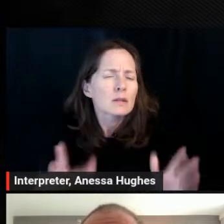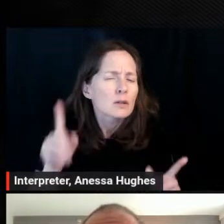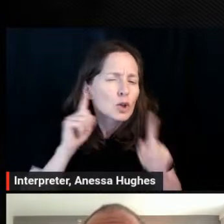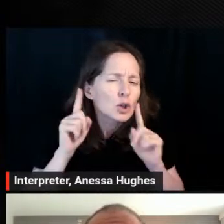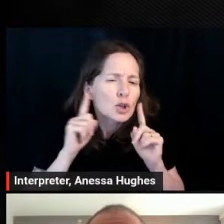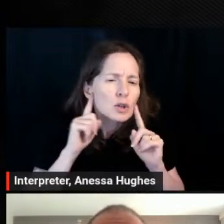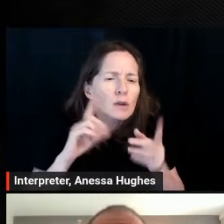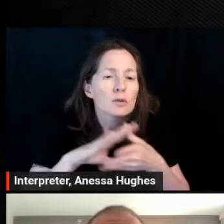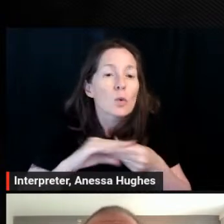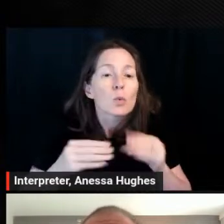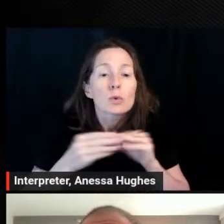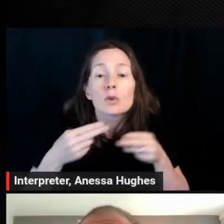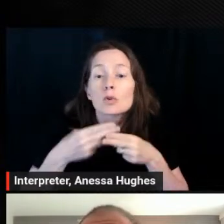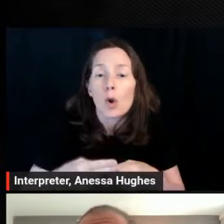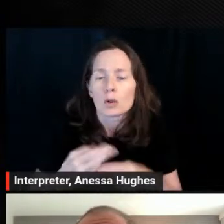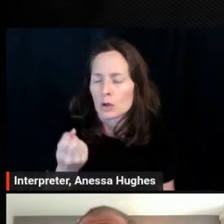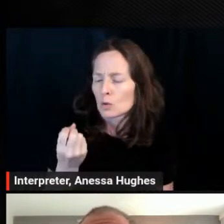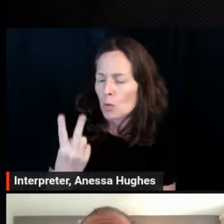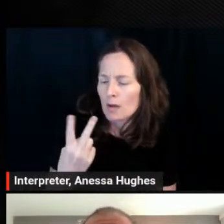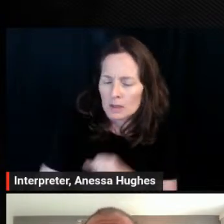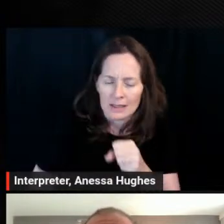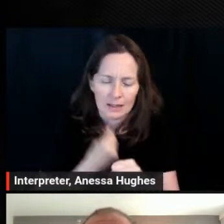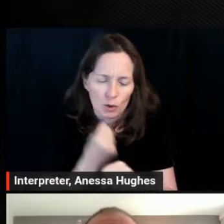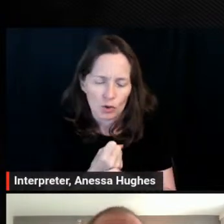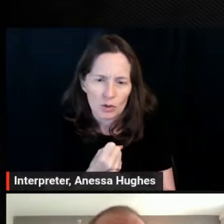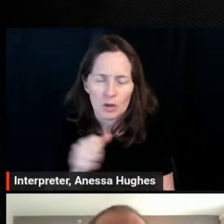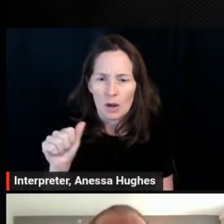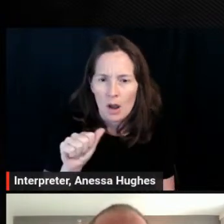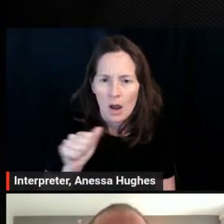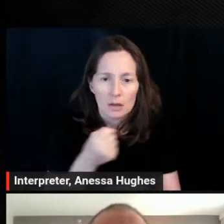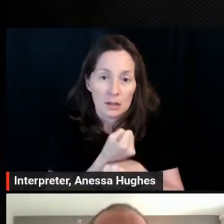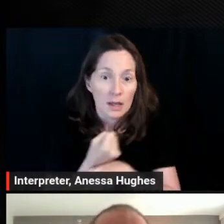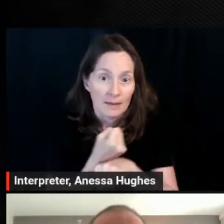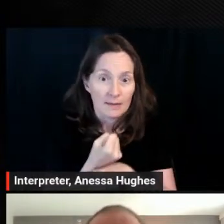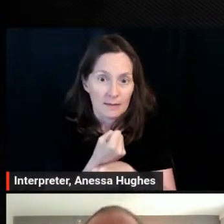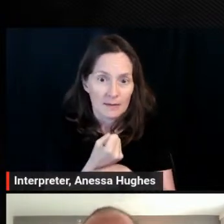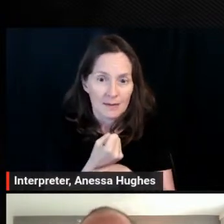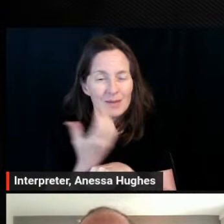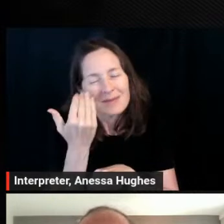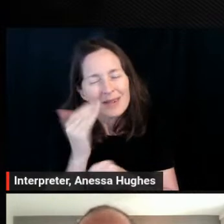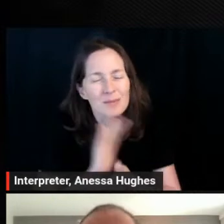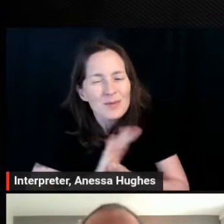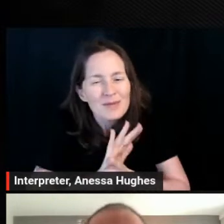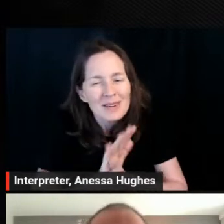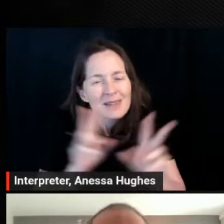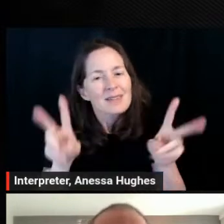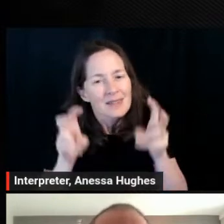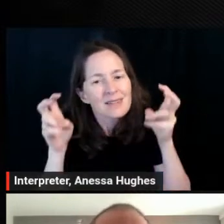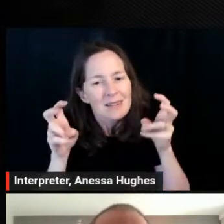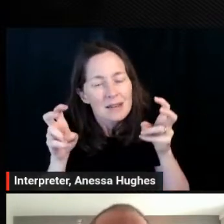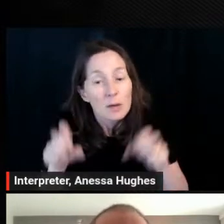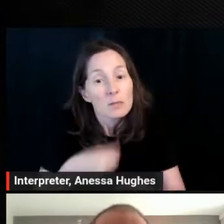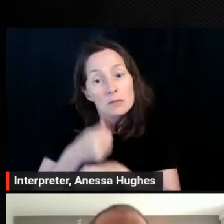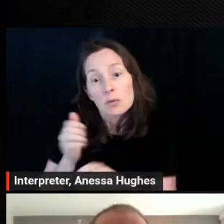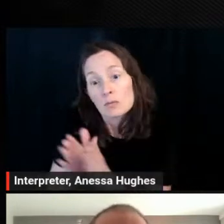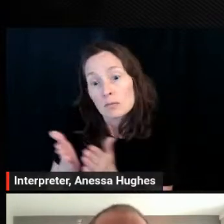remember, 12 Years a Slave was the name of a movie based on a memoir written by a guy named Solomon